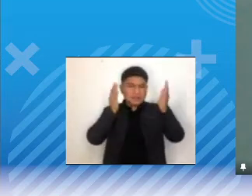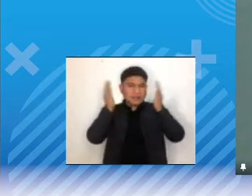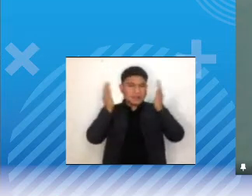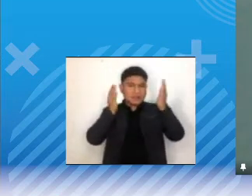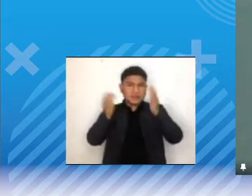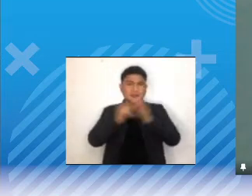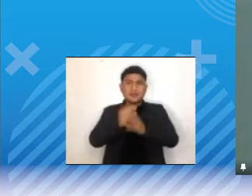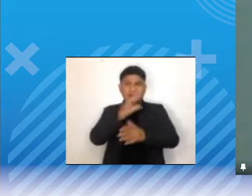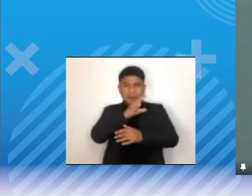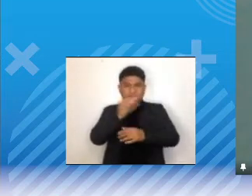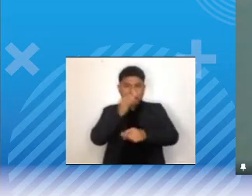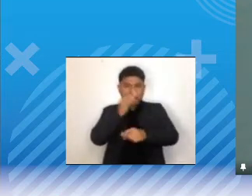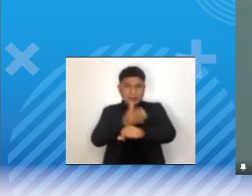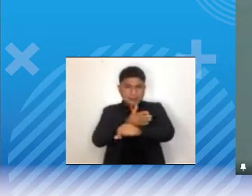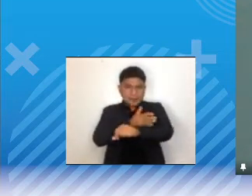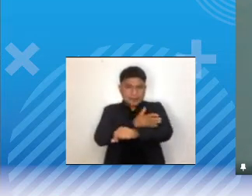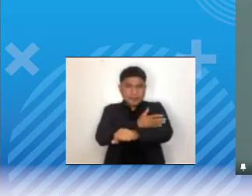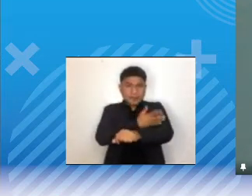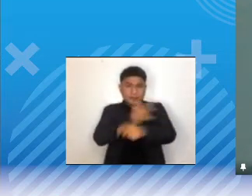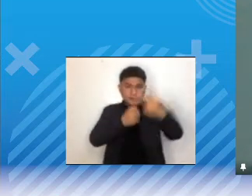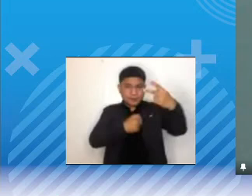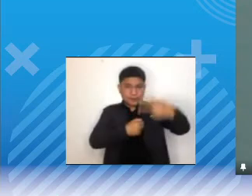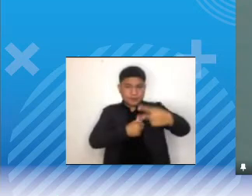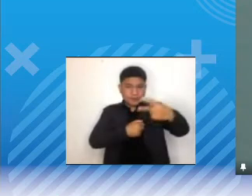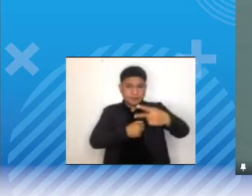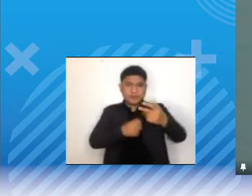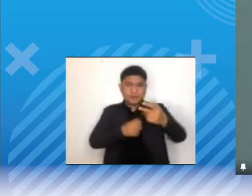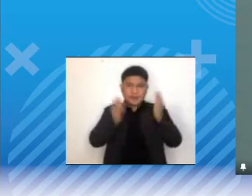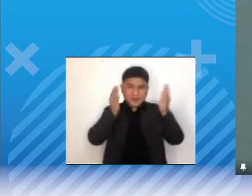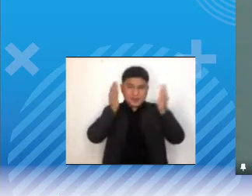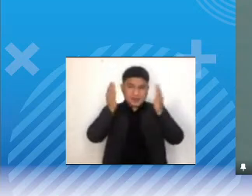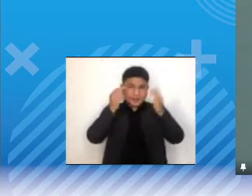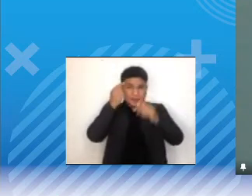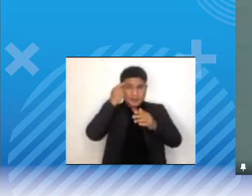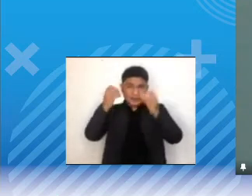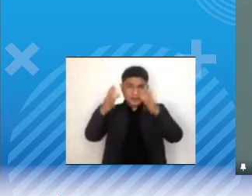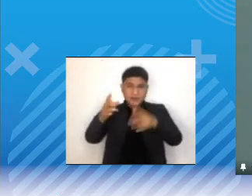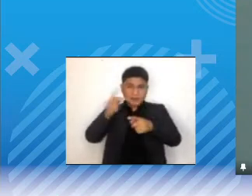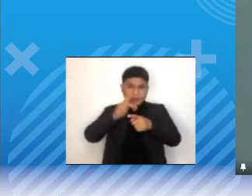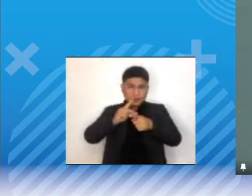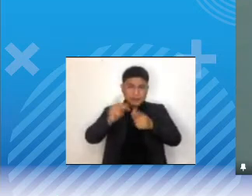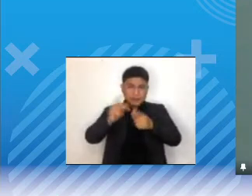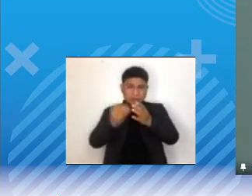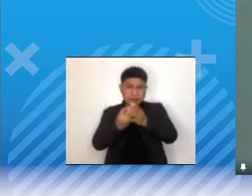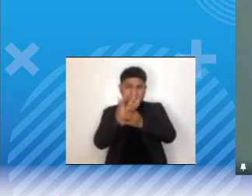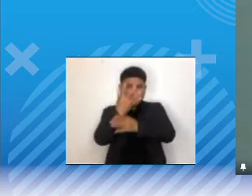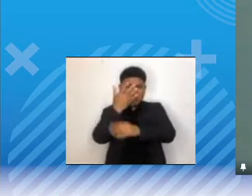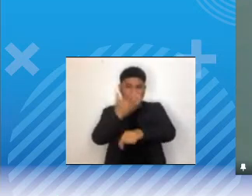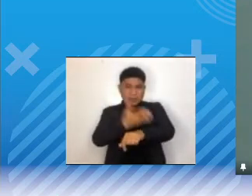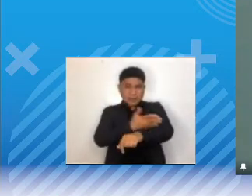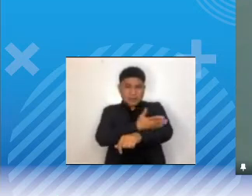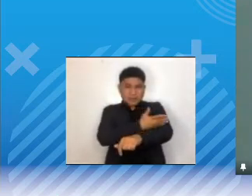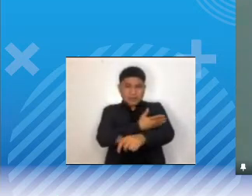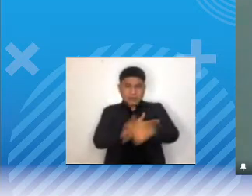and development. Second, in-service teacher professional growth and development. And